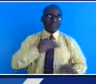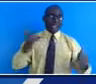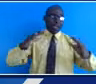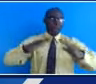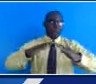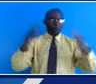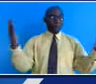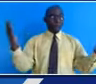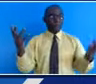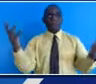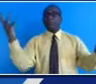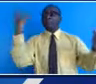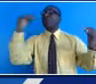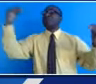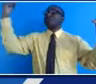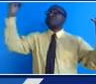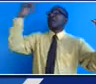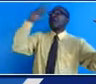new normal.